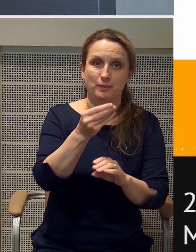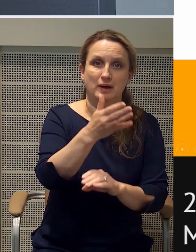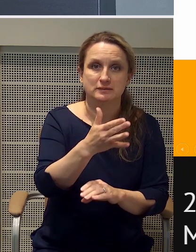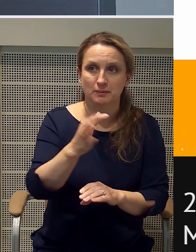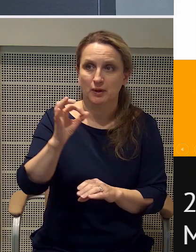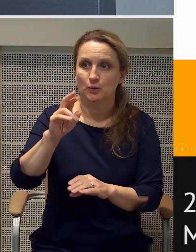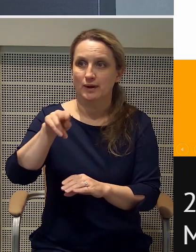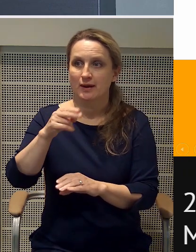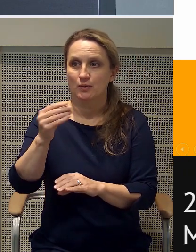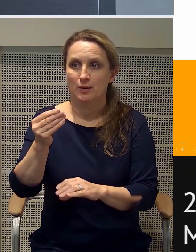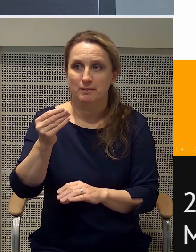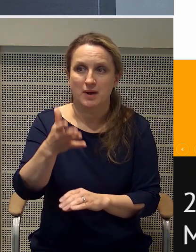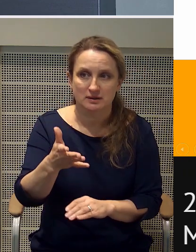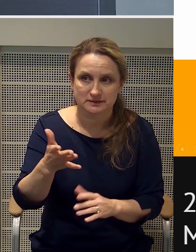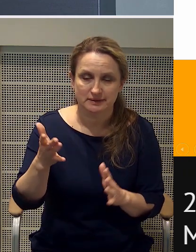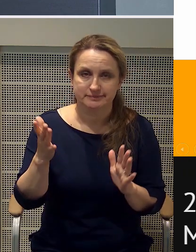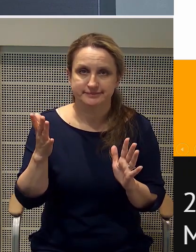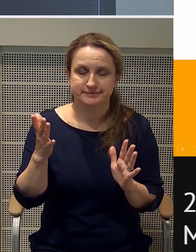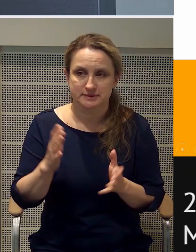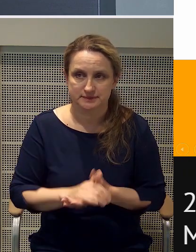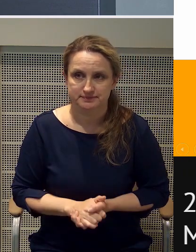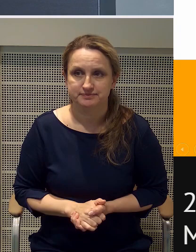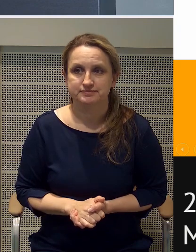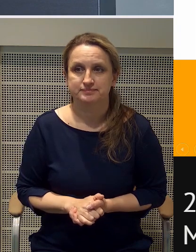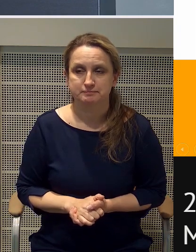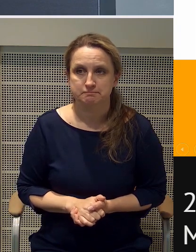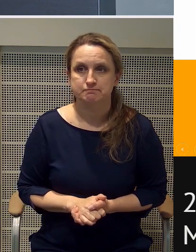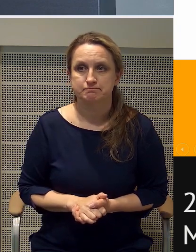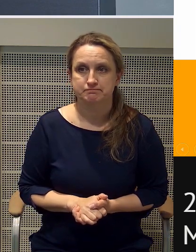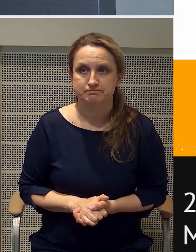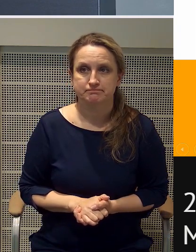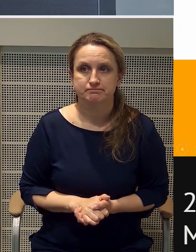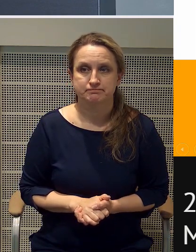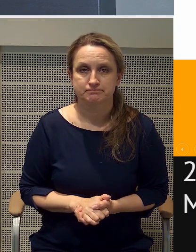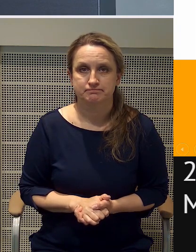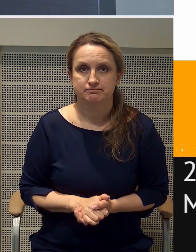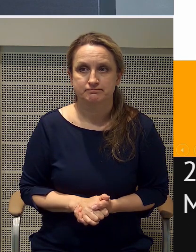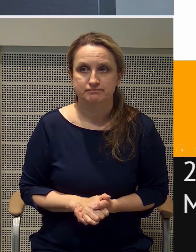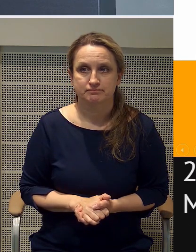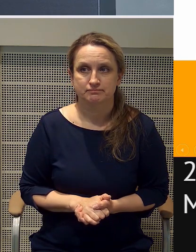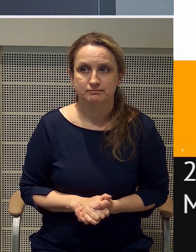the 0 euros under some municipalities in the fourth column.